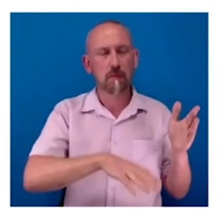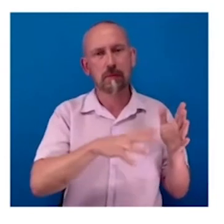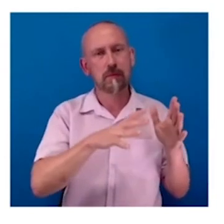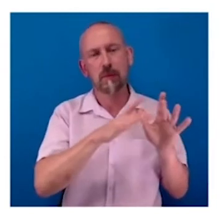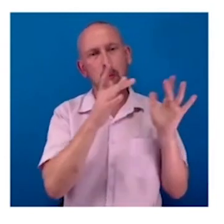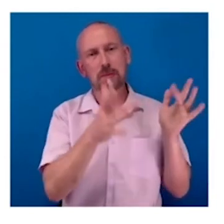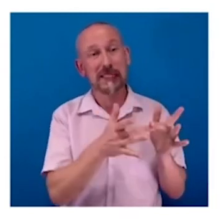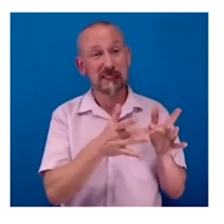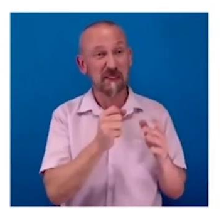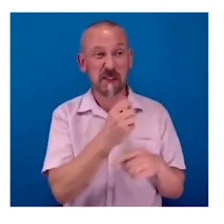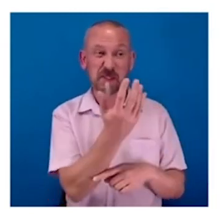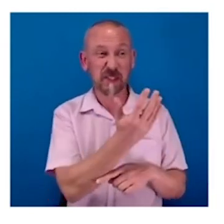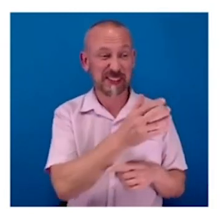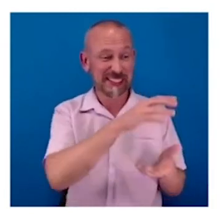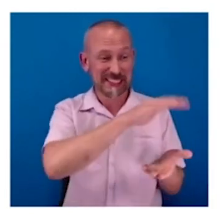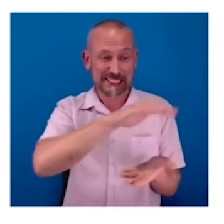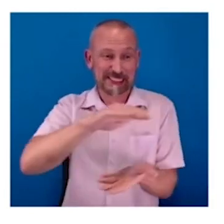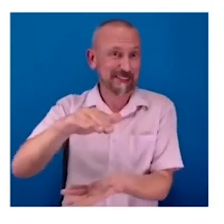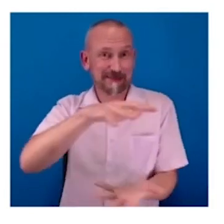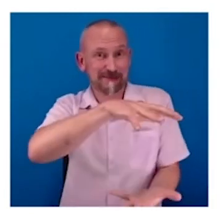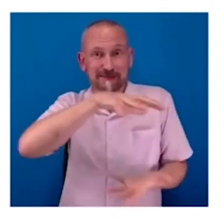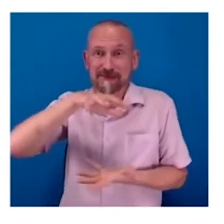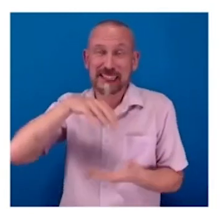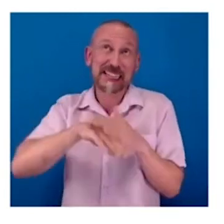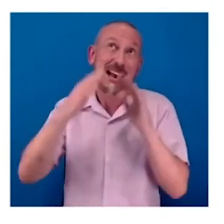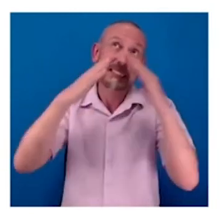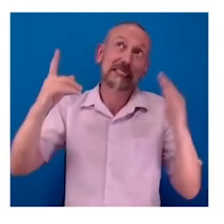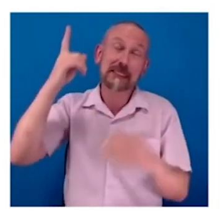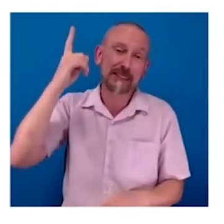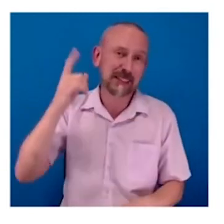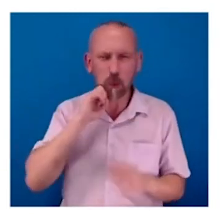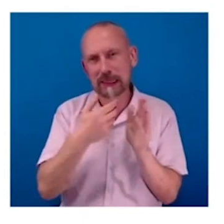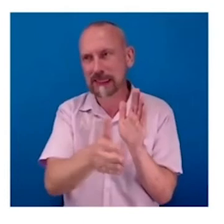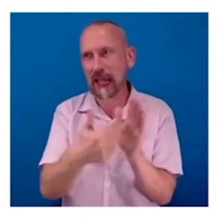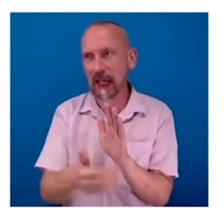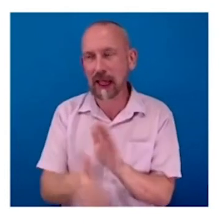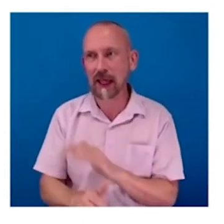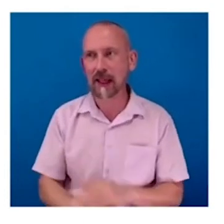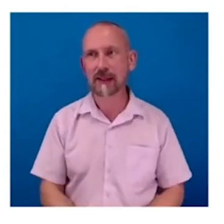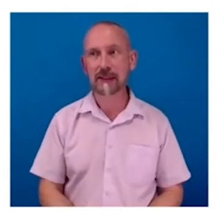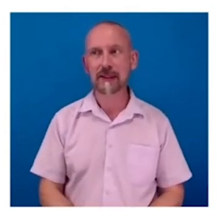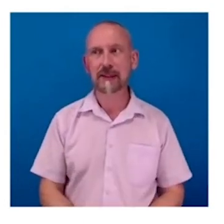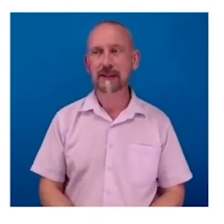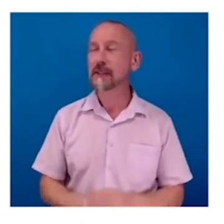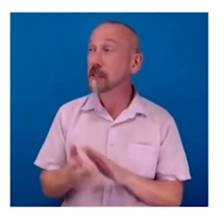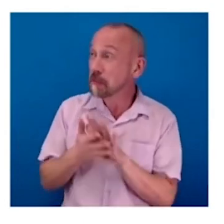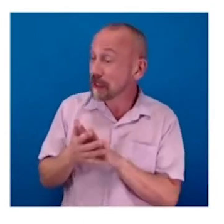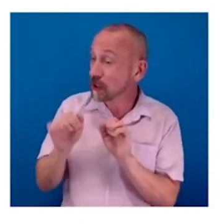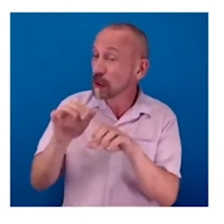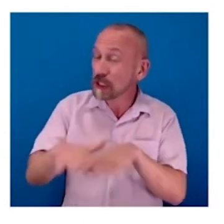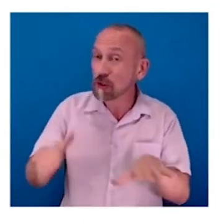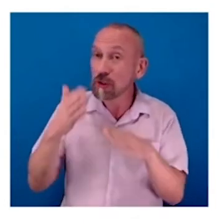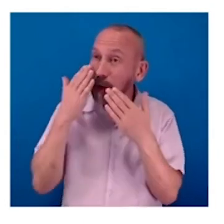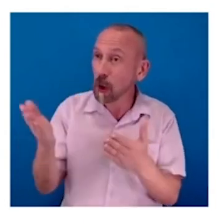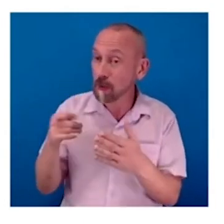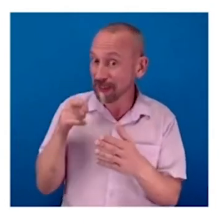attic. One day I'll sell them off for charity. So the kids don't know it, but that's their inheritance. Exactly, that's